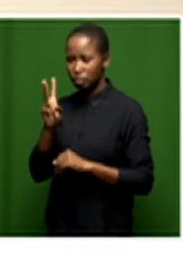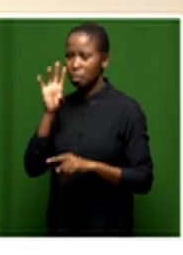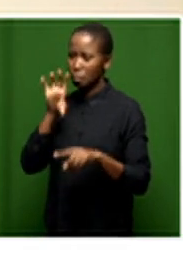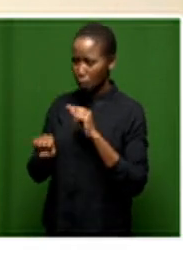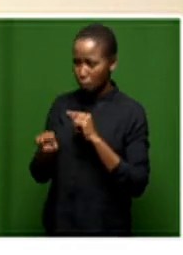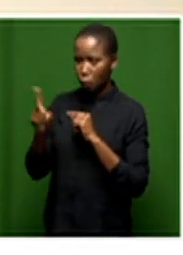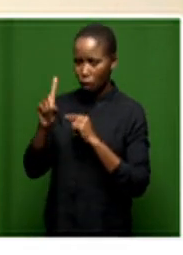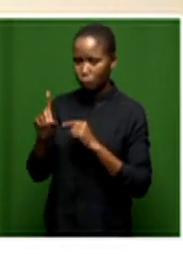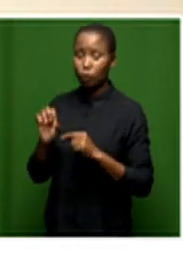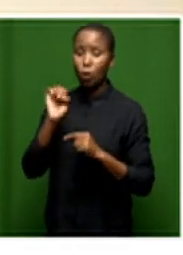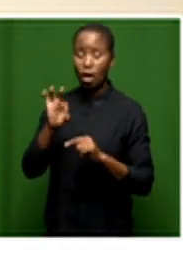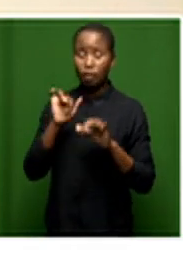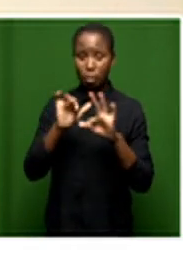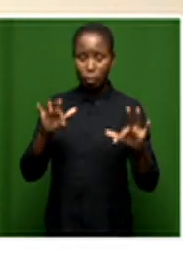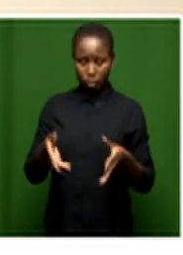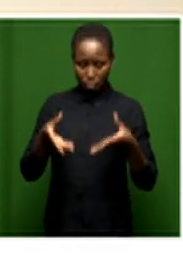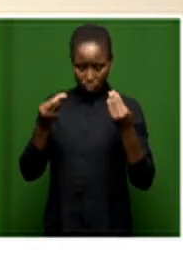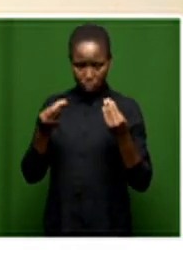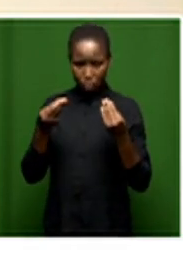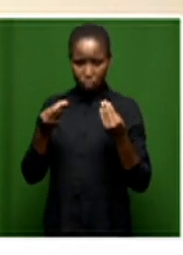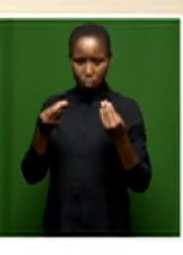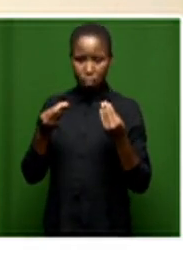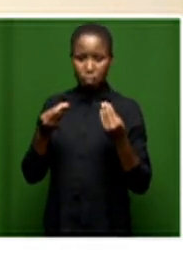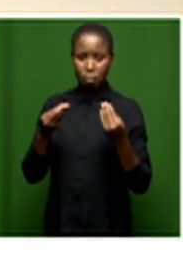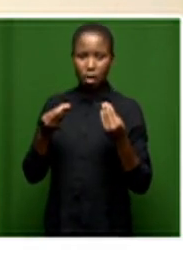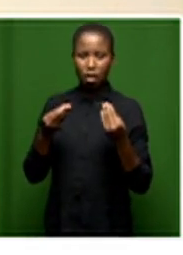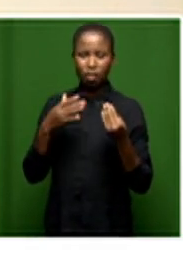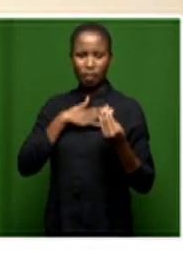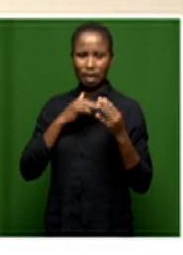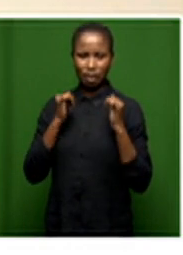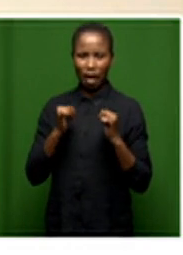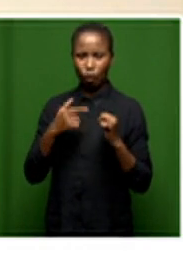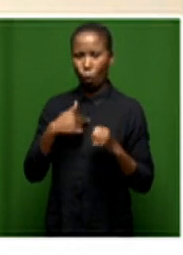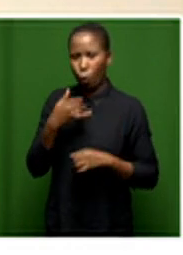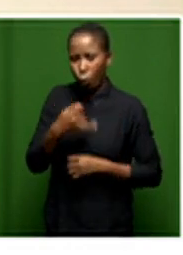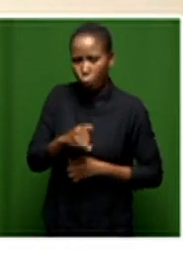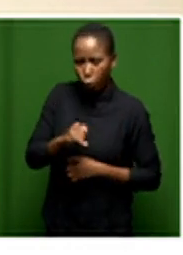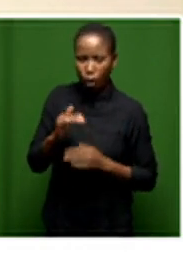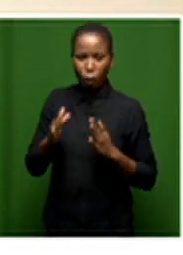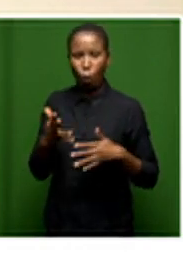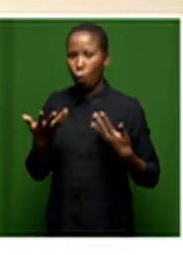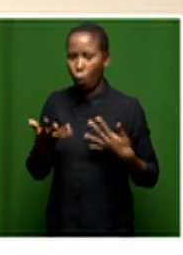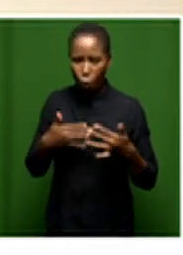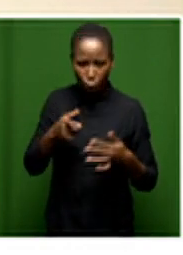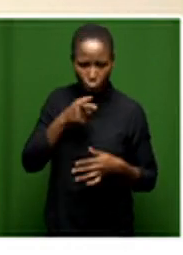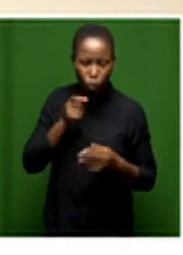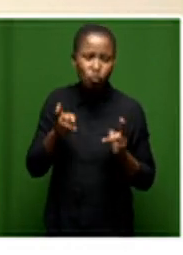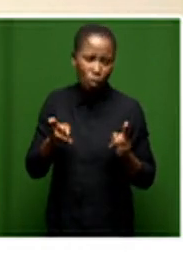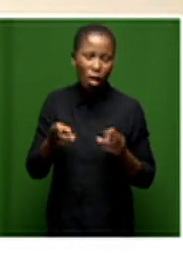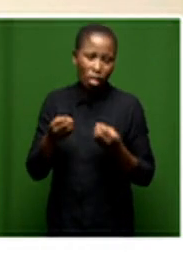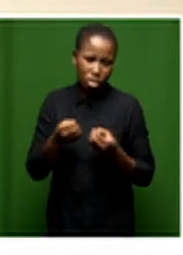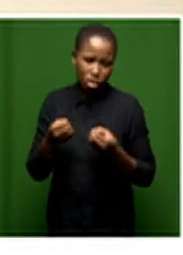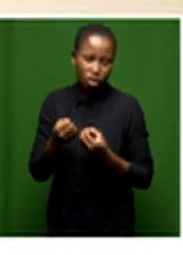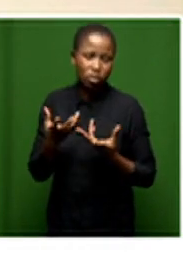of vaccines when people get some, fatigue, or they get stiffness and soreness and those common things that most